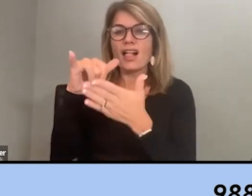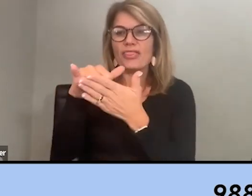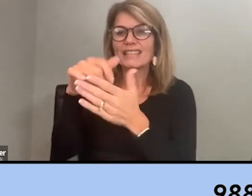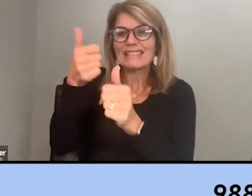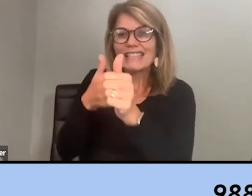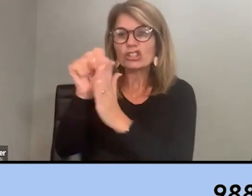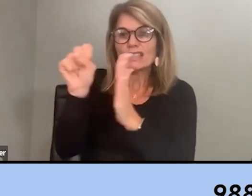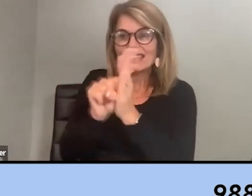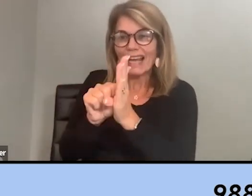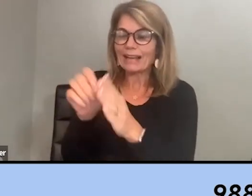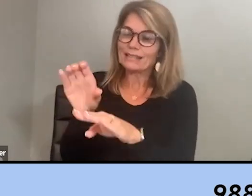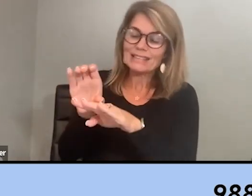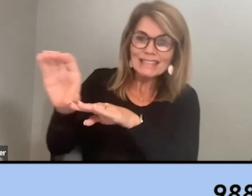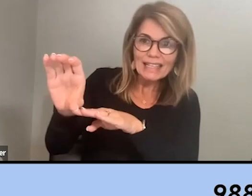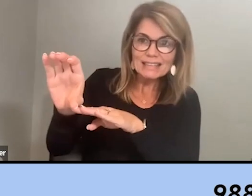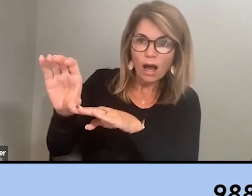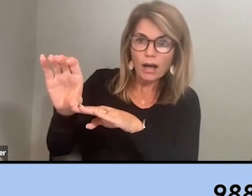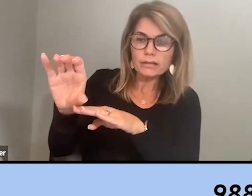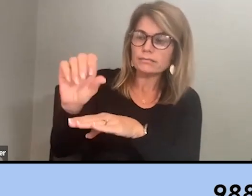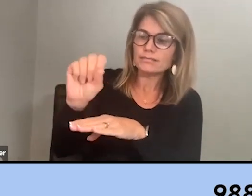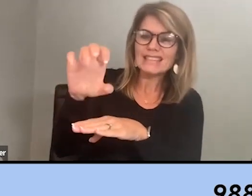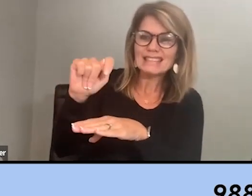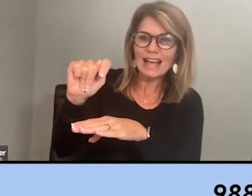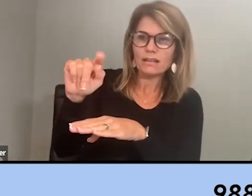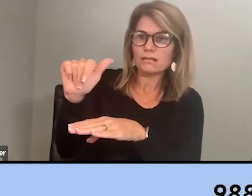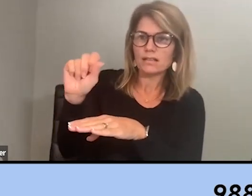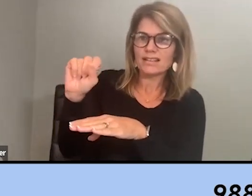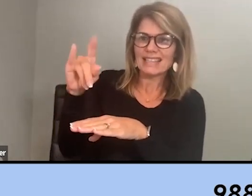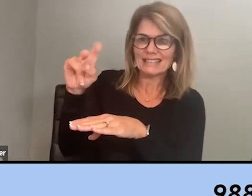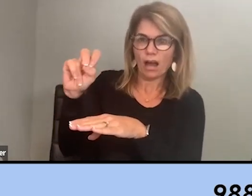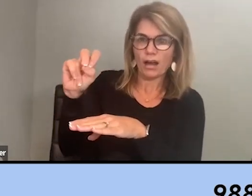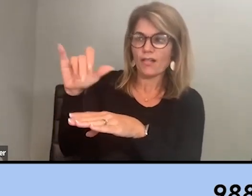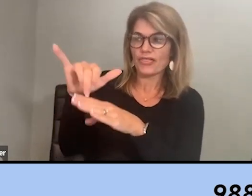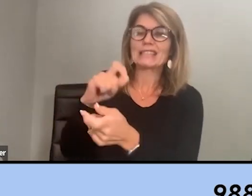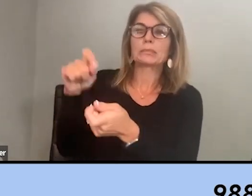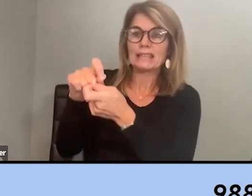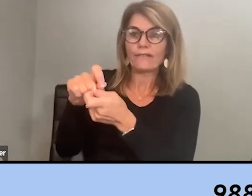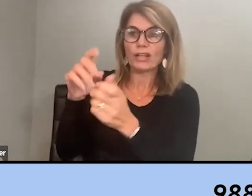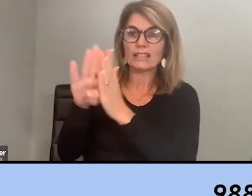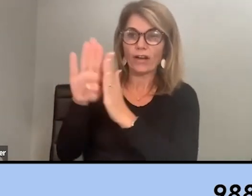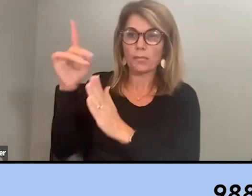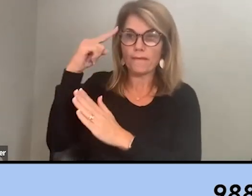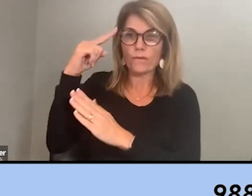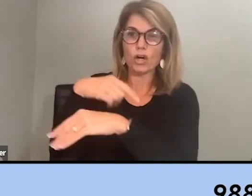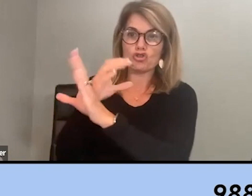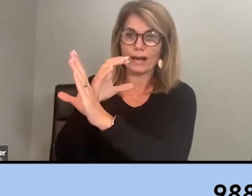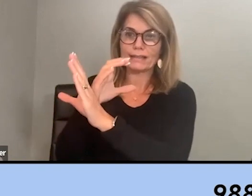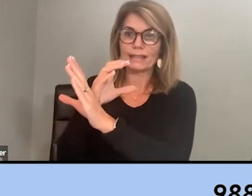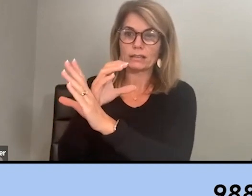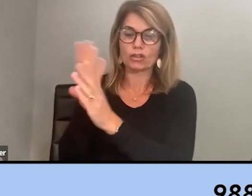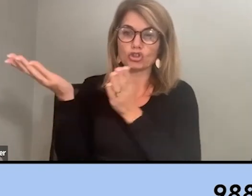state, there's a set aside that at least 5% of that amount has to be spent to support the development of crisis services.